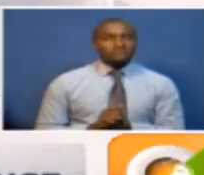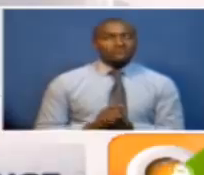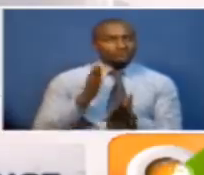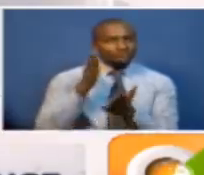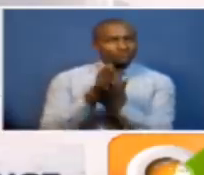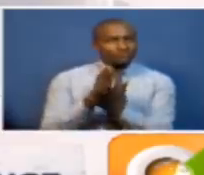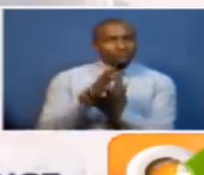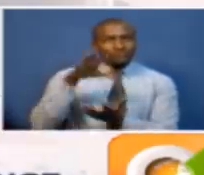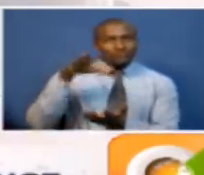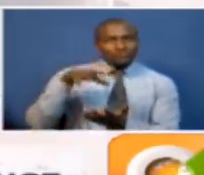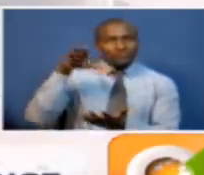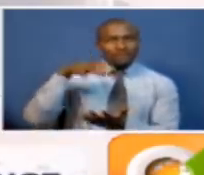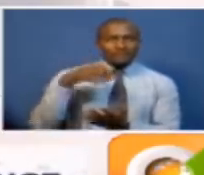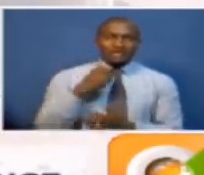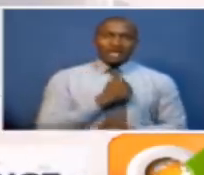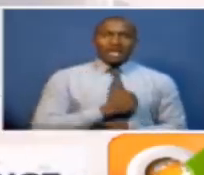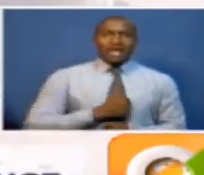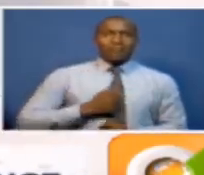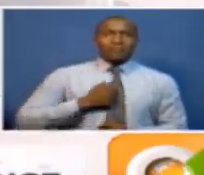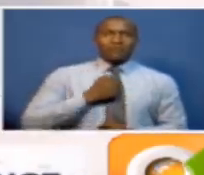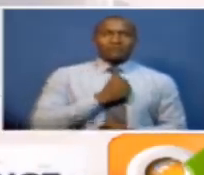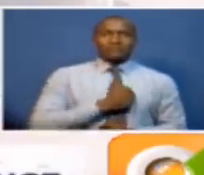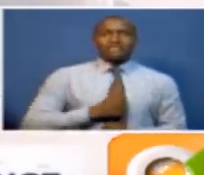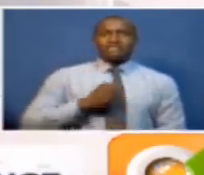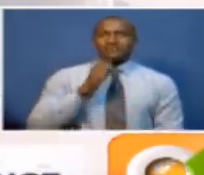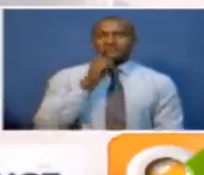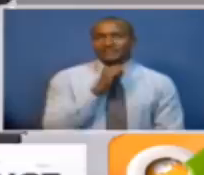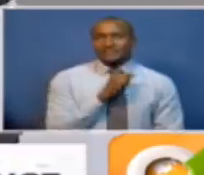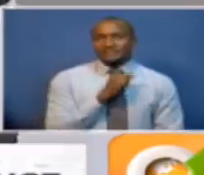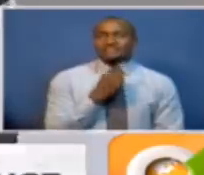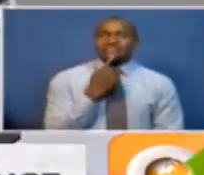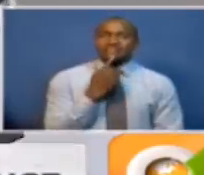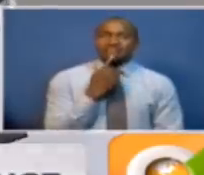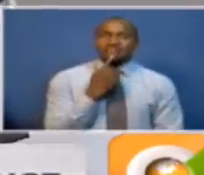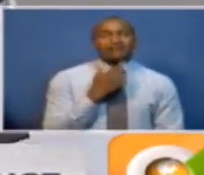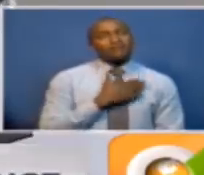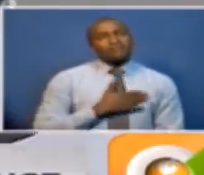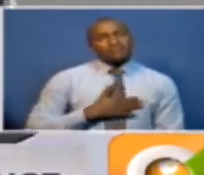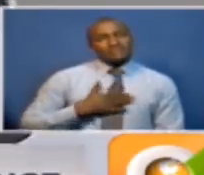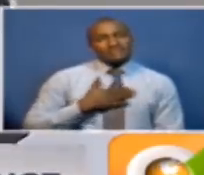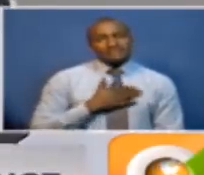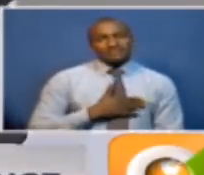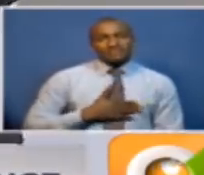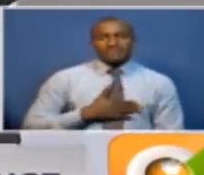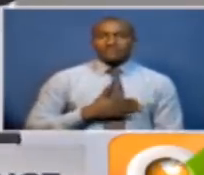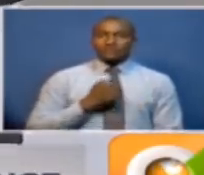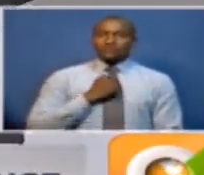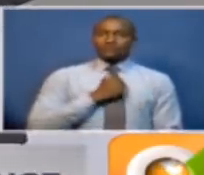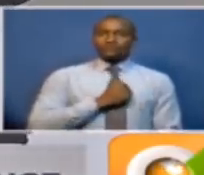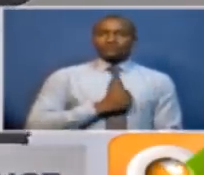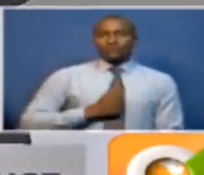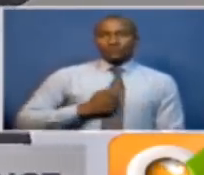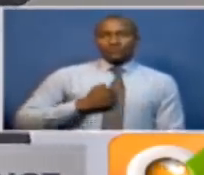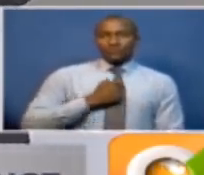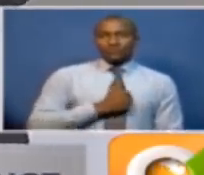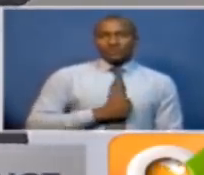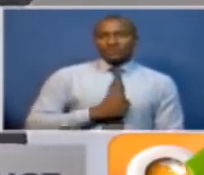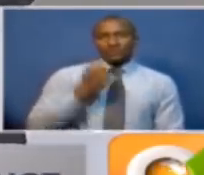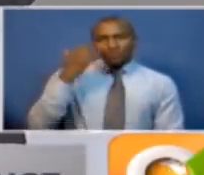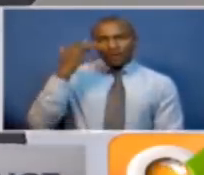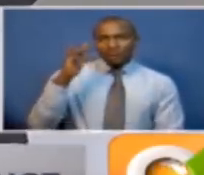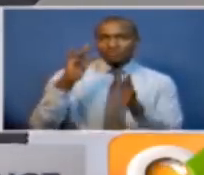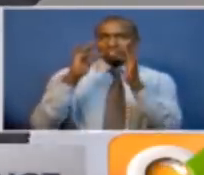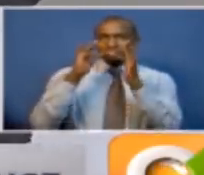has offered an apology. It says Chandarana Food Plus would like to sincerely apologize for the unfortunate